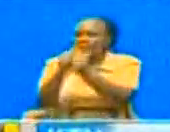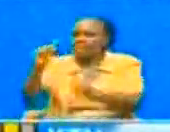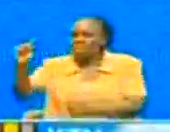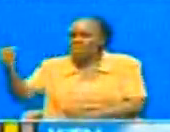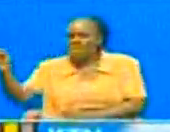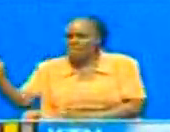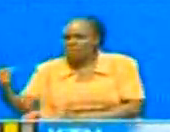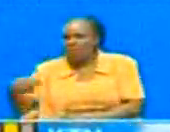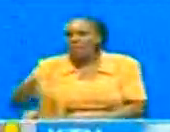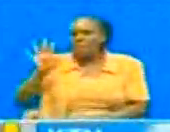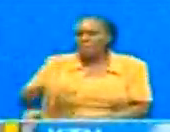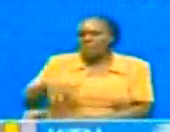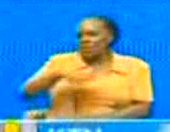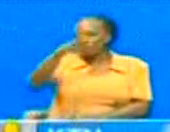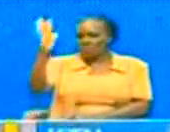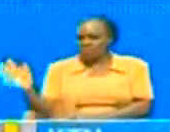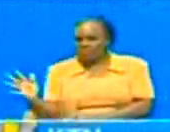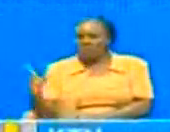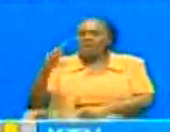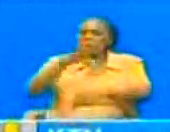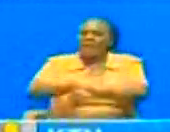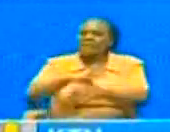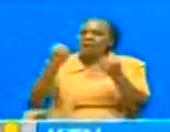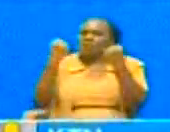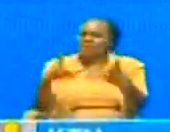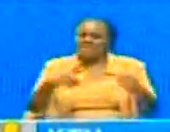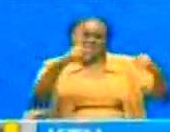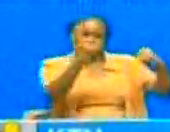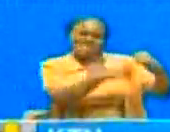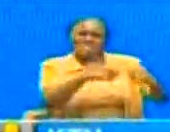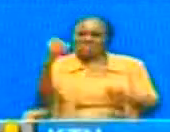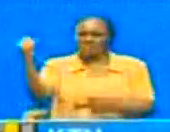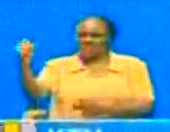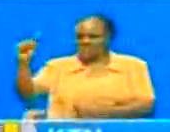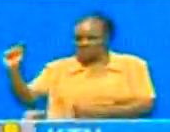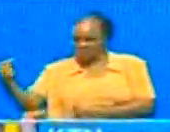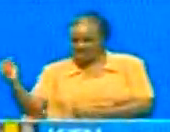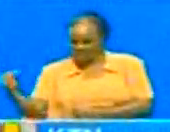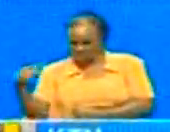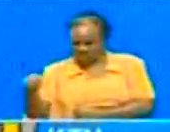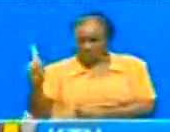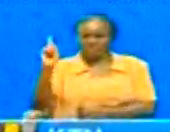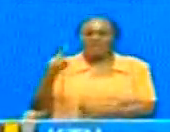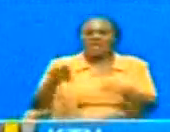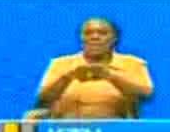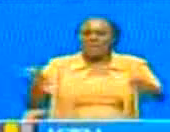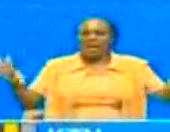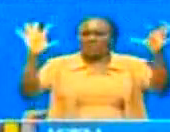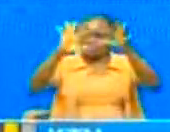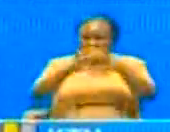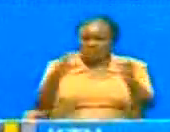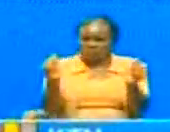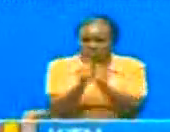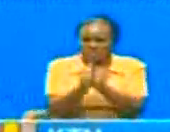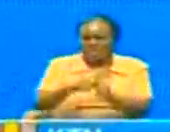shillings. Ngilu would have allegedly bagged at least 65 million shillings. Other parcels of land linked to Ngilu include those